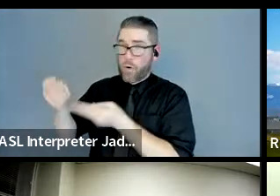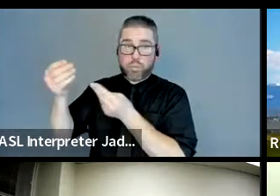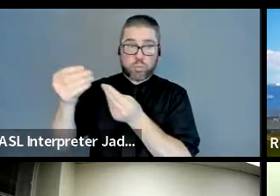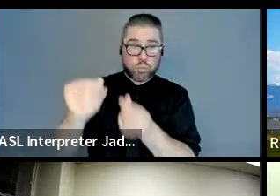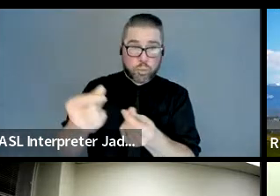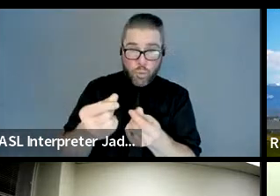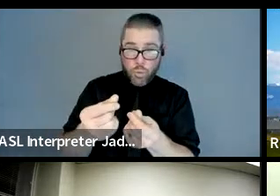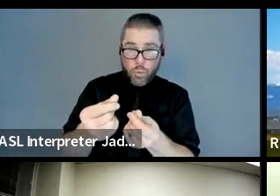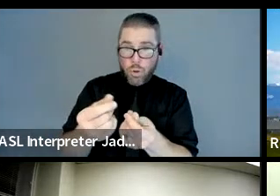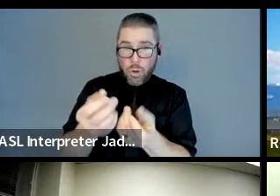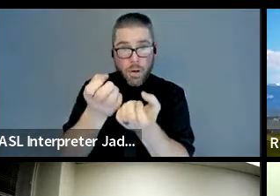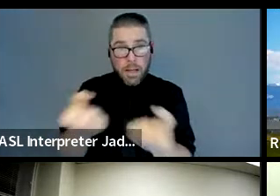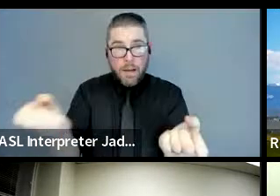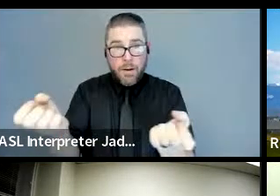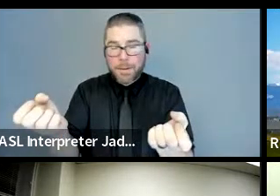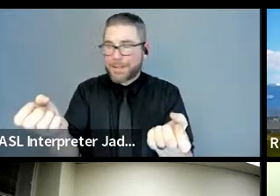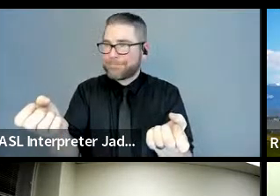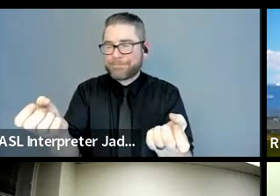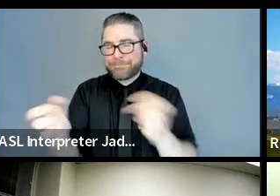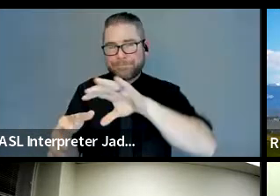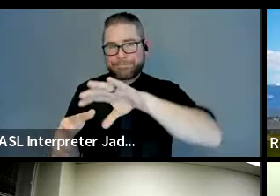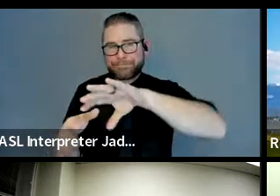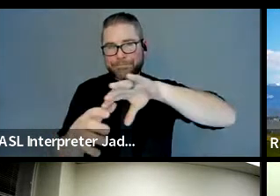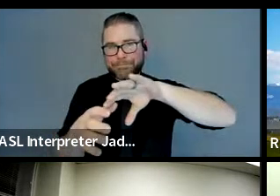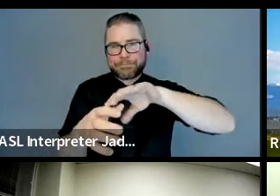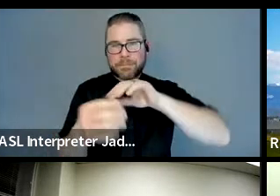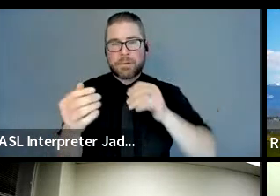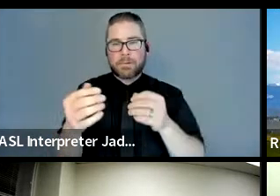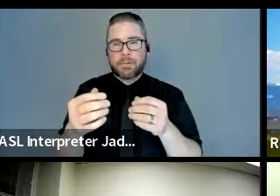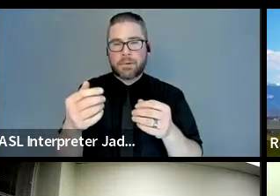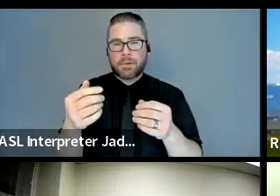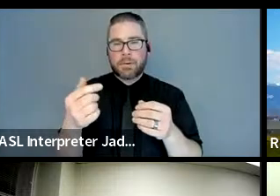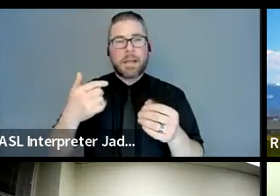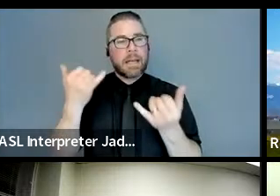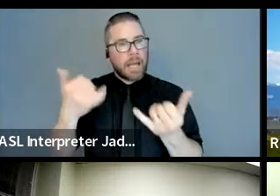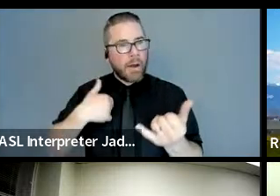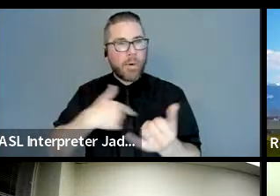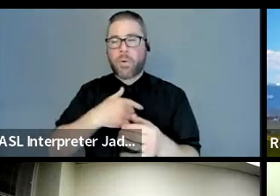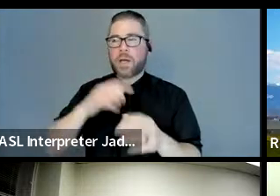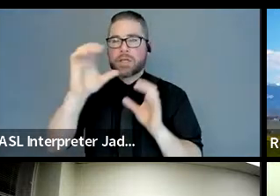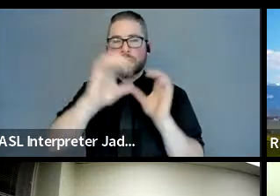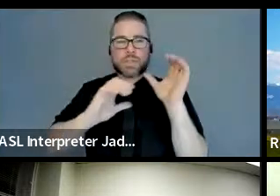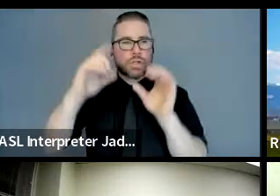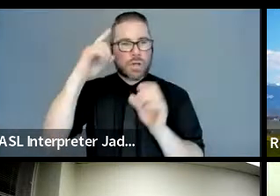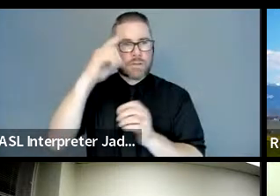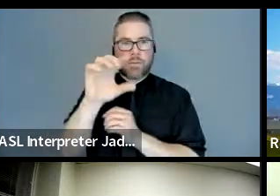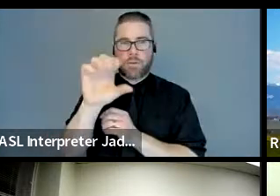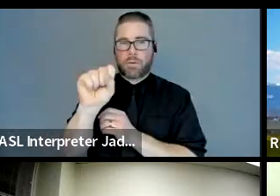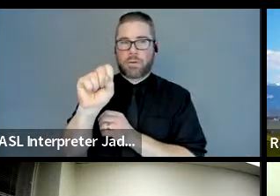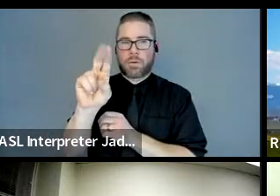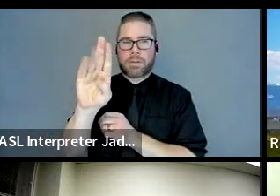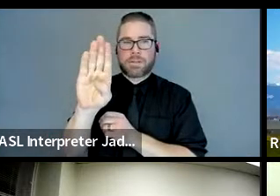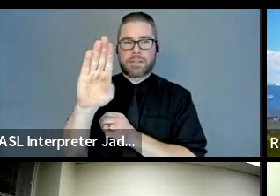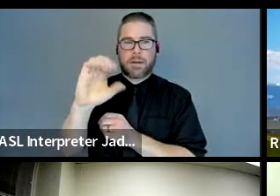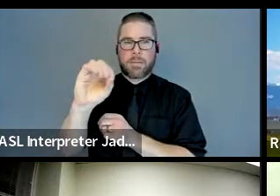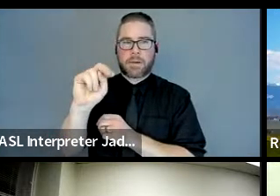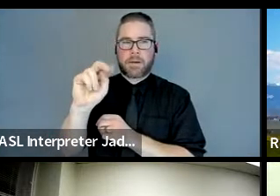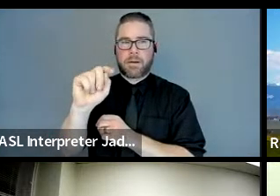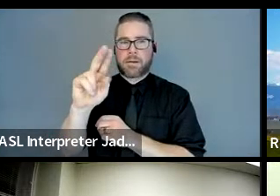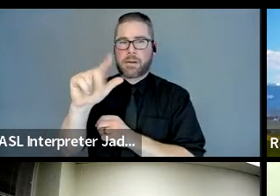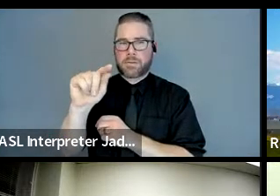subcontracting budget line items. We are trying to find Caltrans